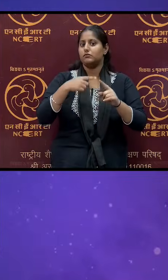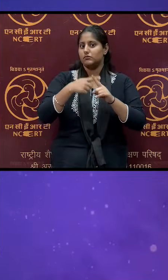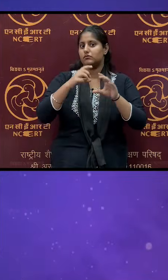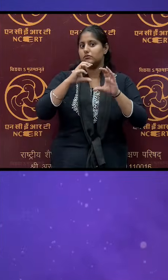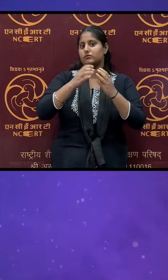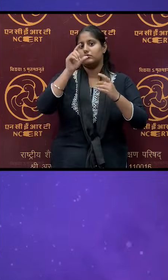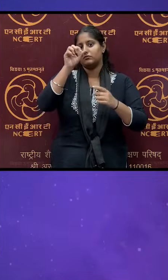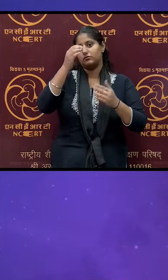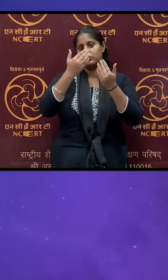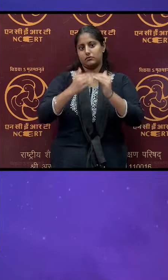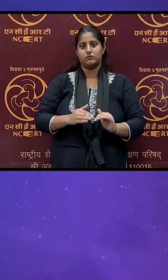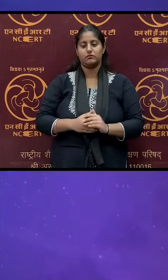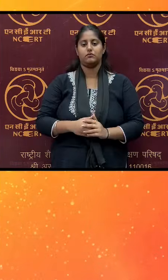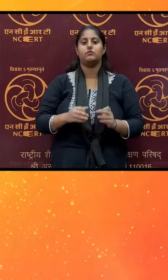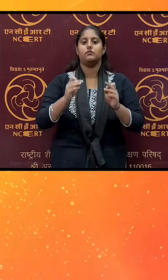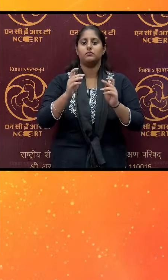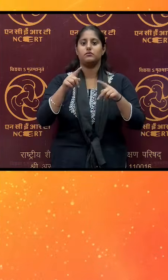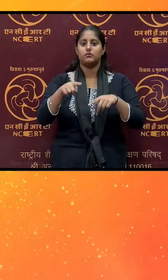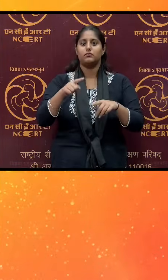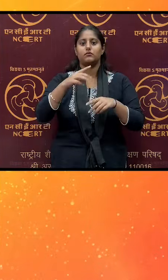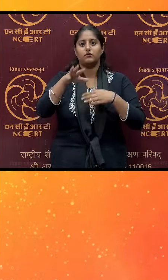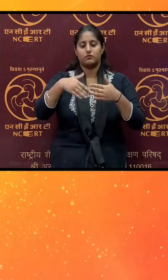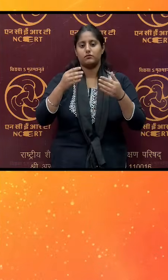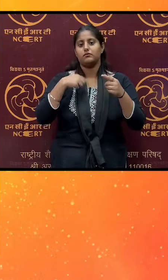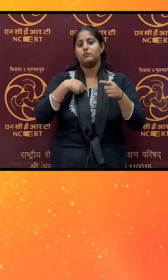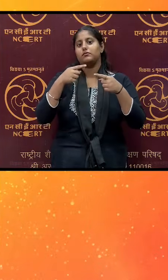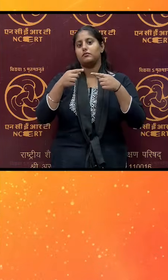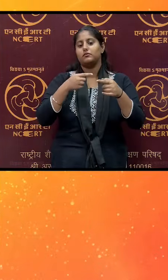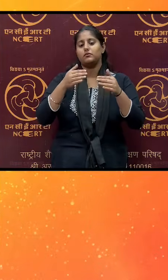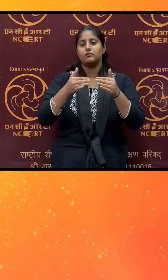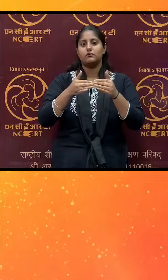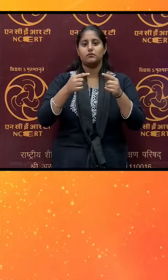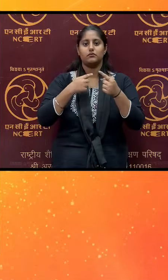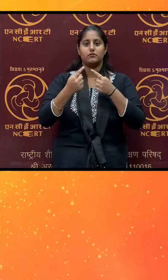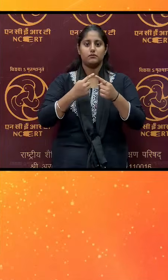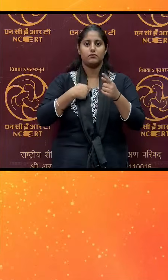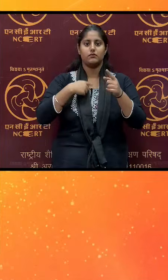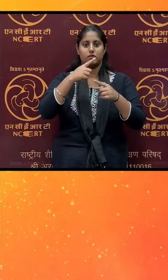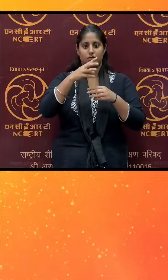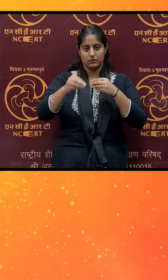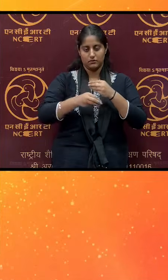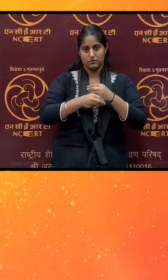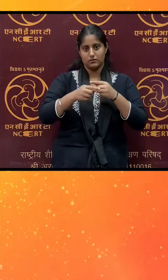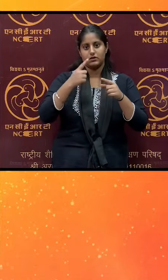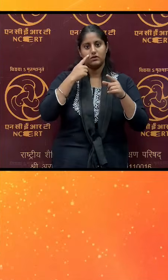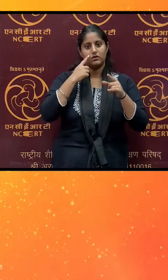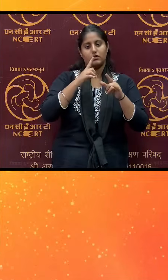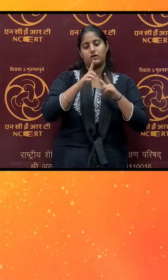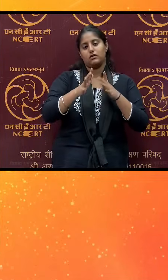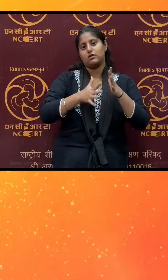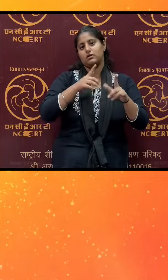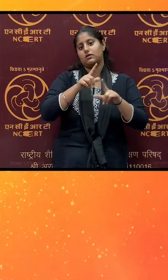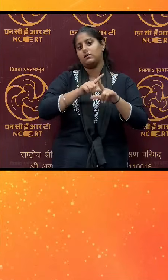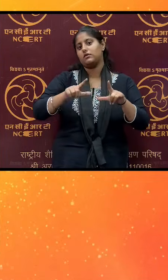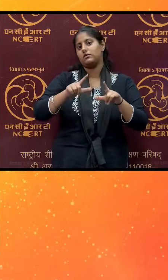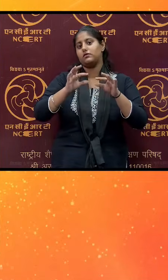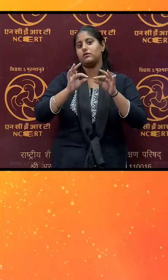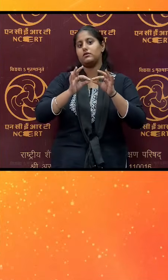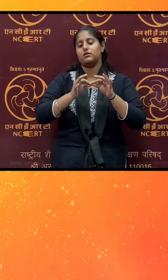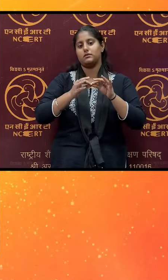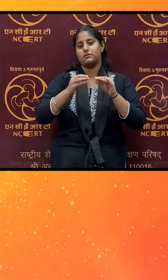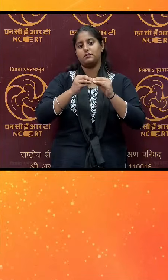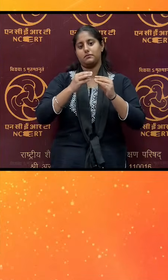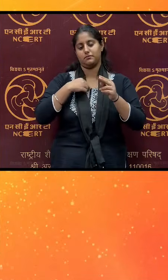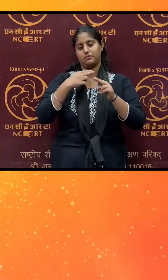10. Okay, ma'am, I'll come back to you. Apart from our guest, we are also joined by our Indian Sign Language interpreter. Her name